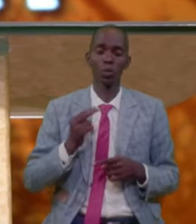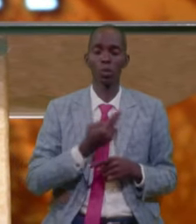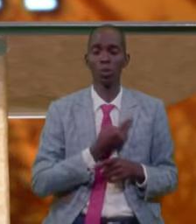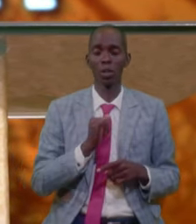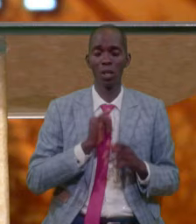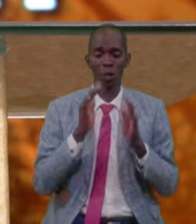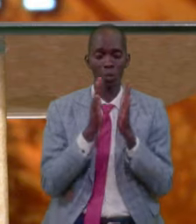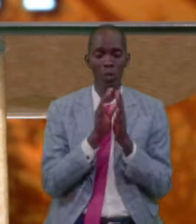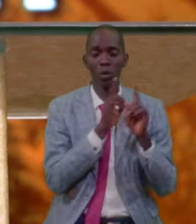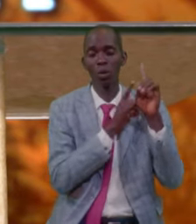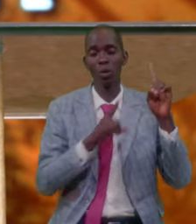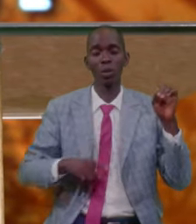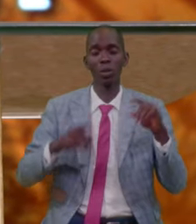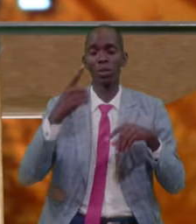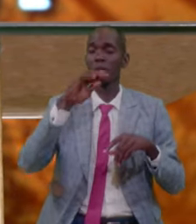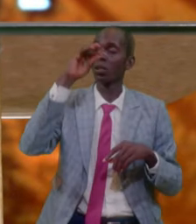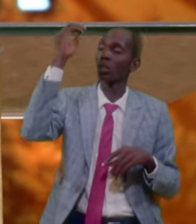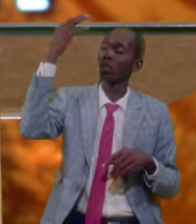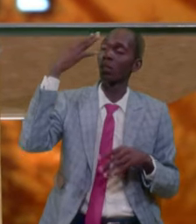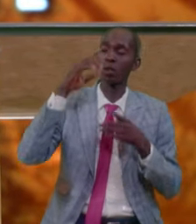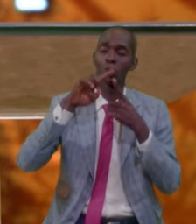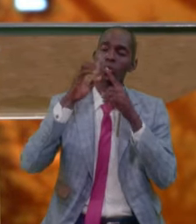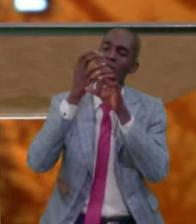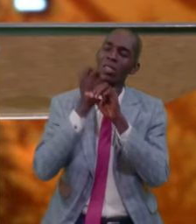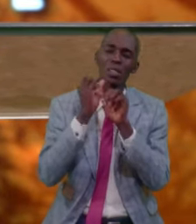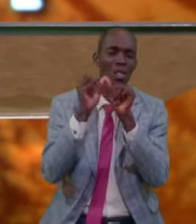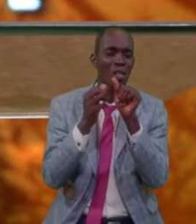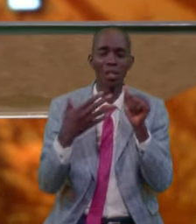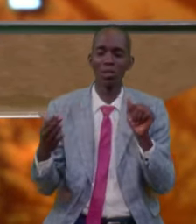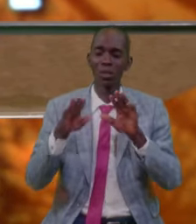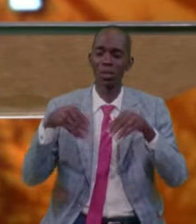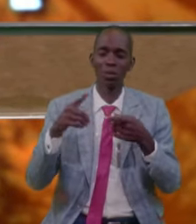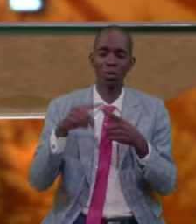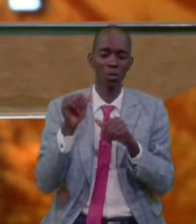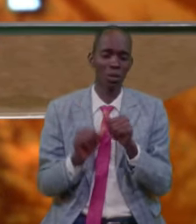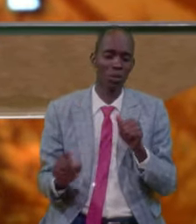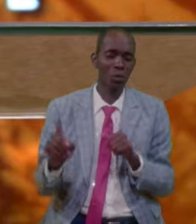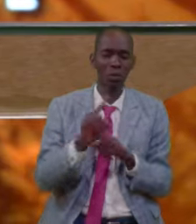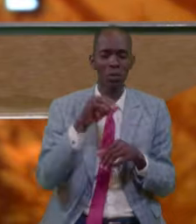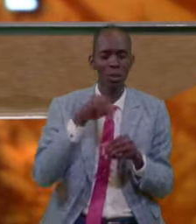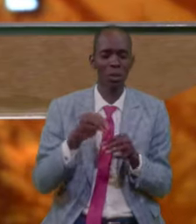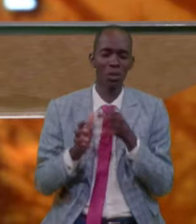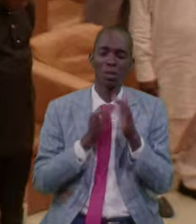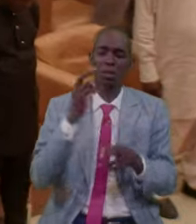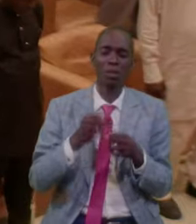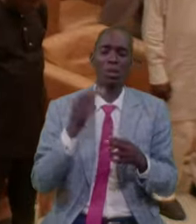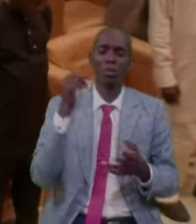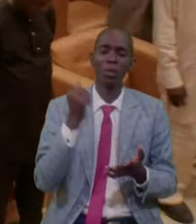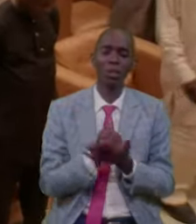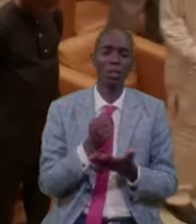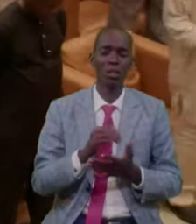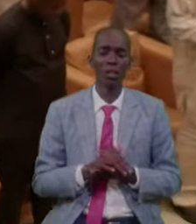the grace to receive everything. Grant to everyone in Jesus' name. Amen.